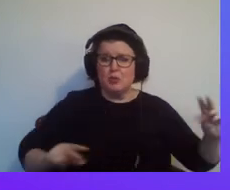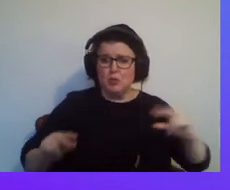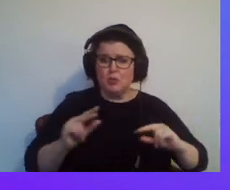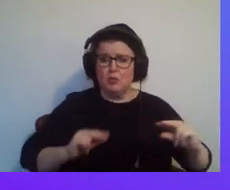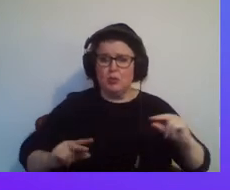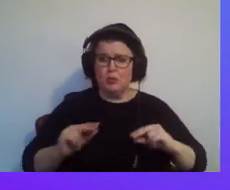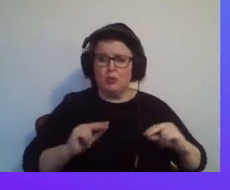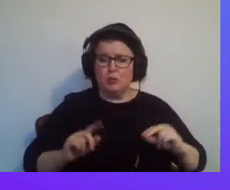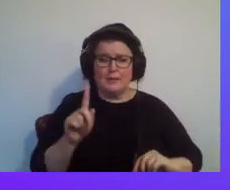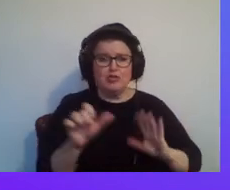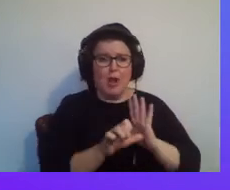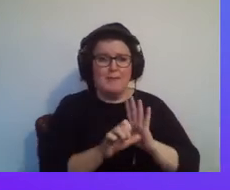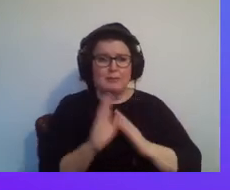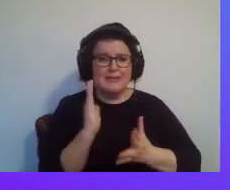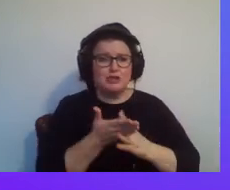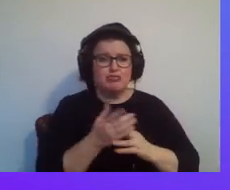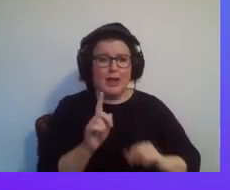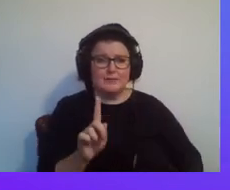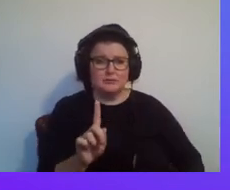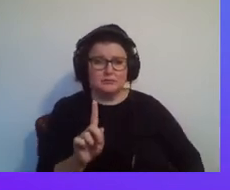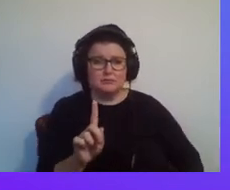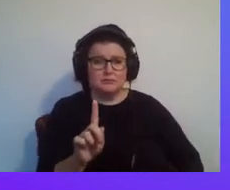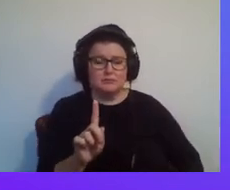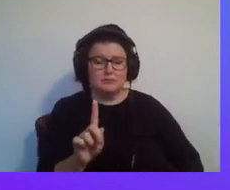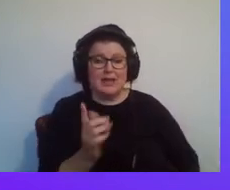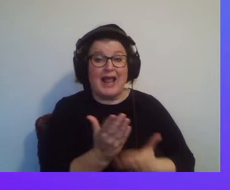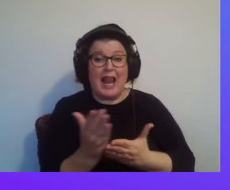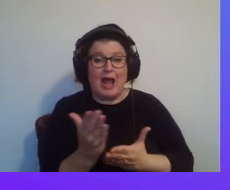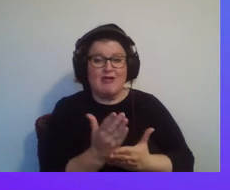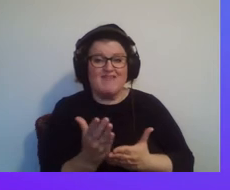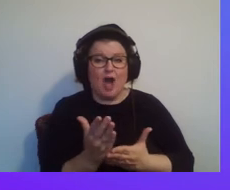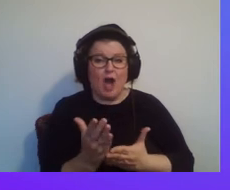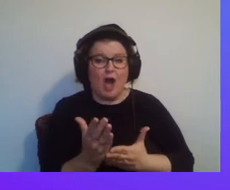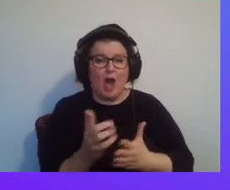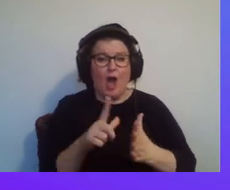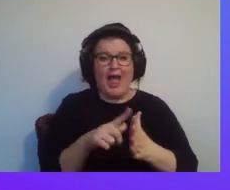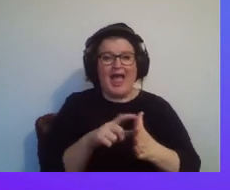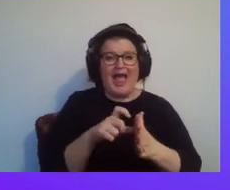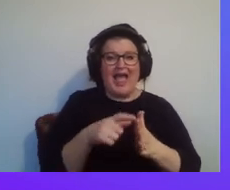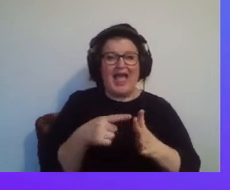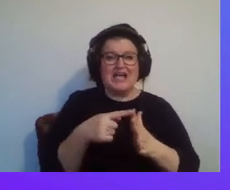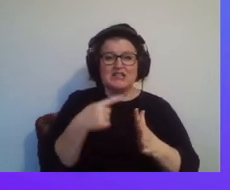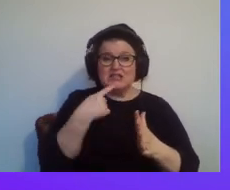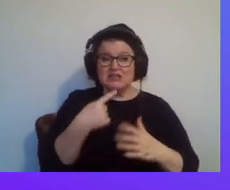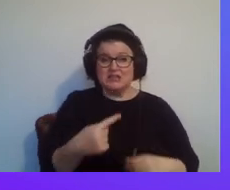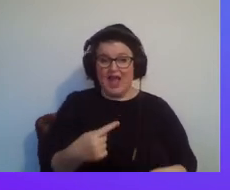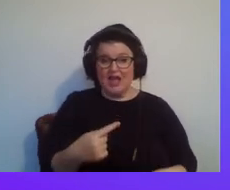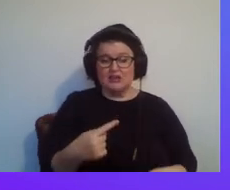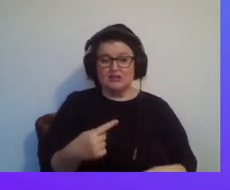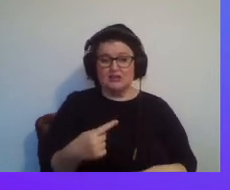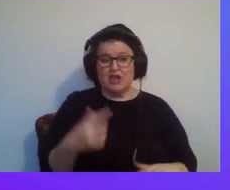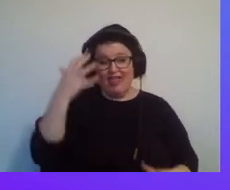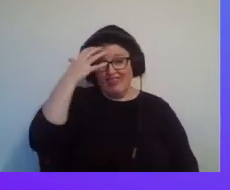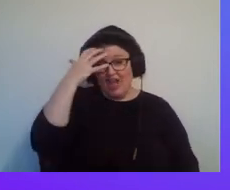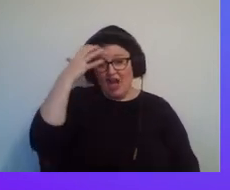Let me just say this to the panel. Because Eddie has said it is obvious, but let me say this to the government, it